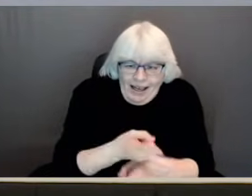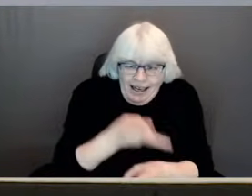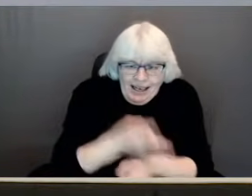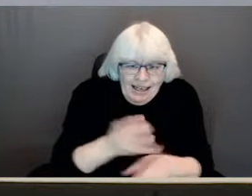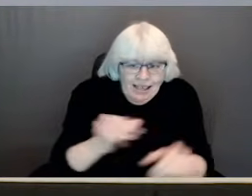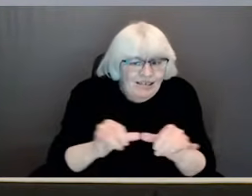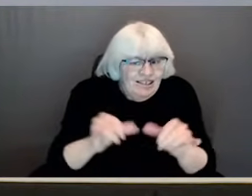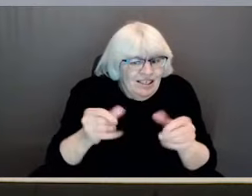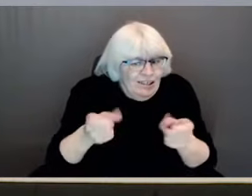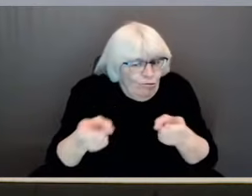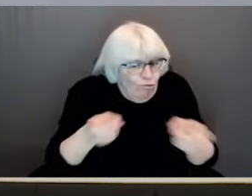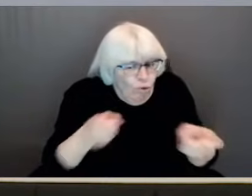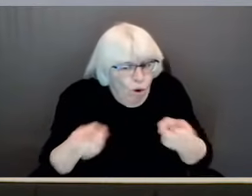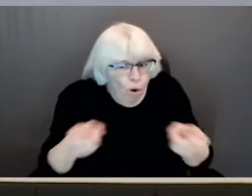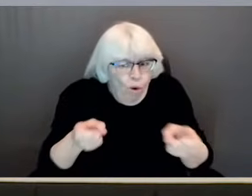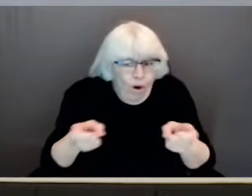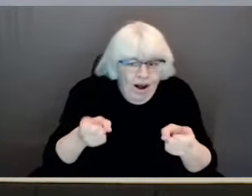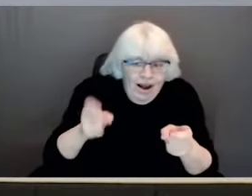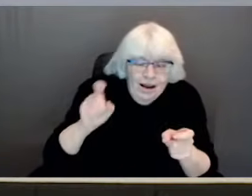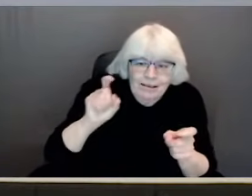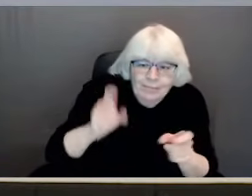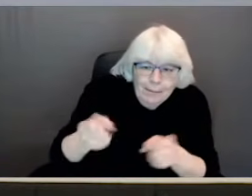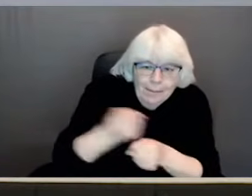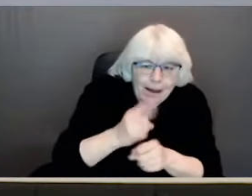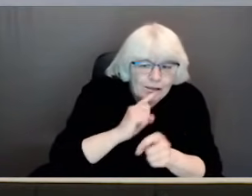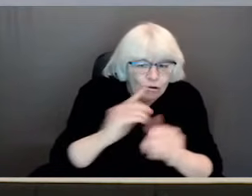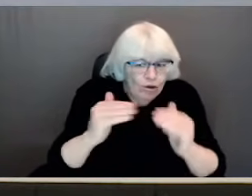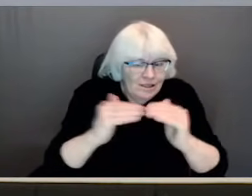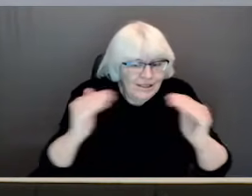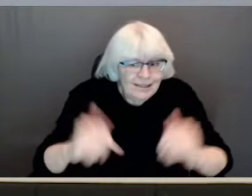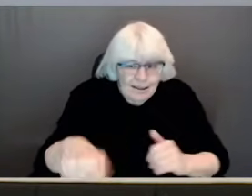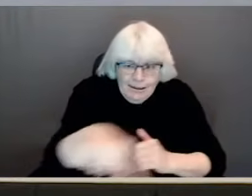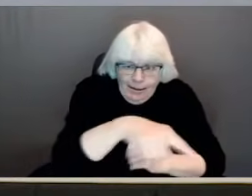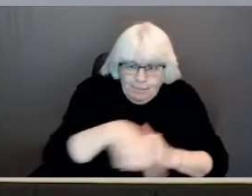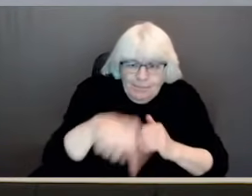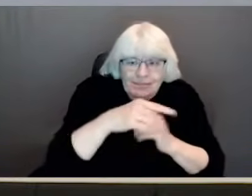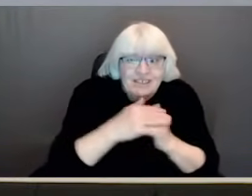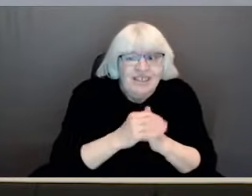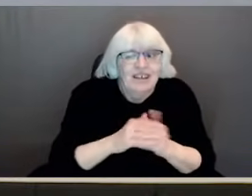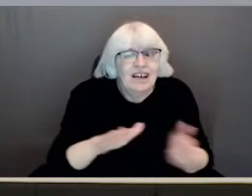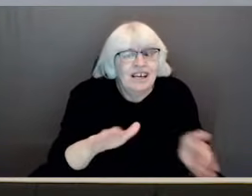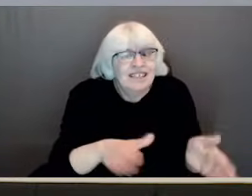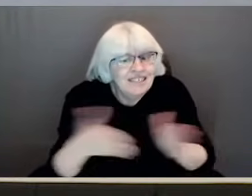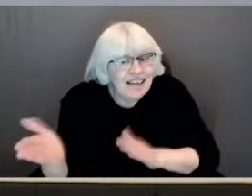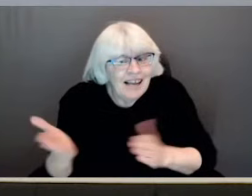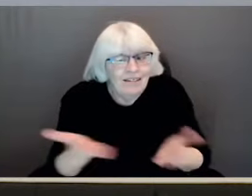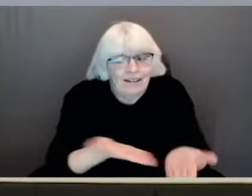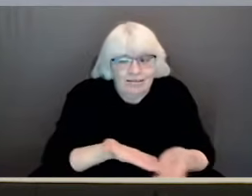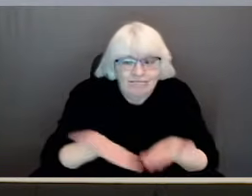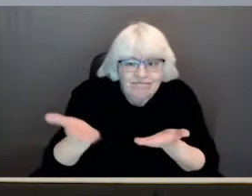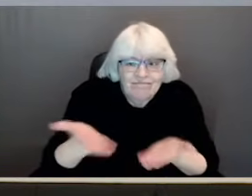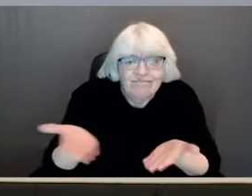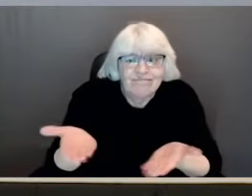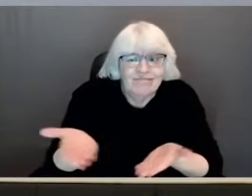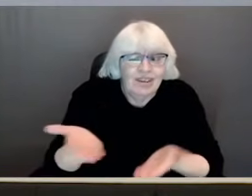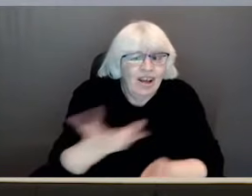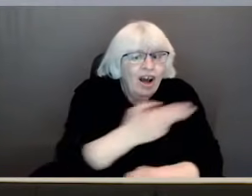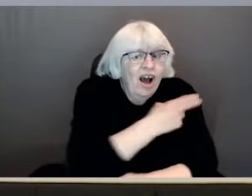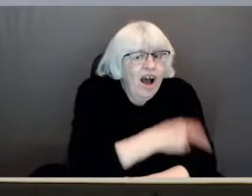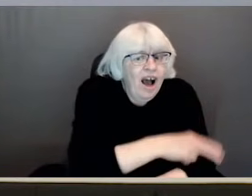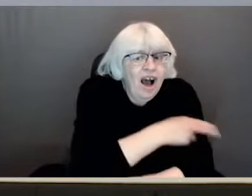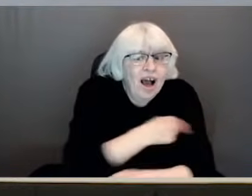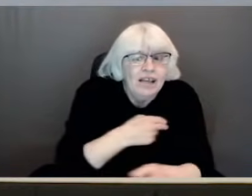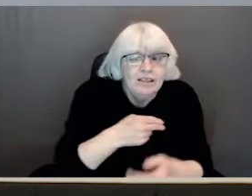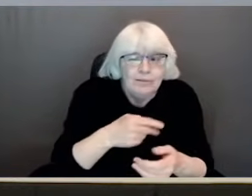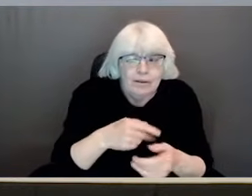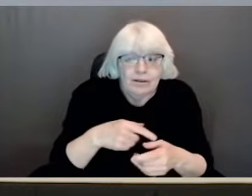COVID-19 related hospitalizations and deaths continue to occur mainly in individuals who are not vaccinated. The average weekly rate of